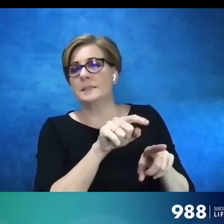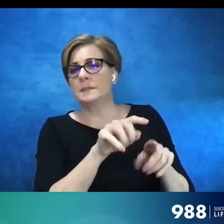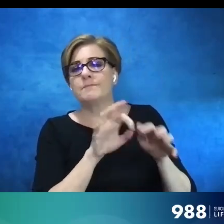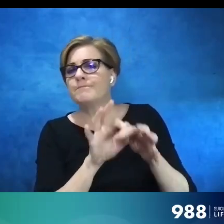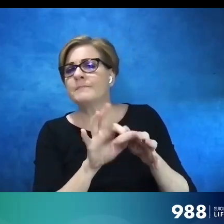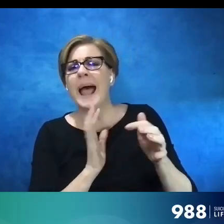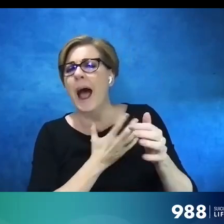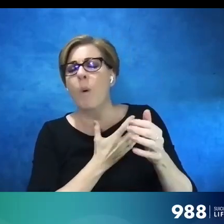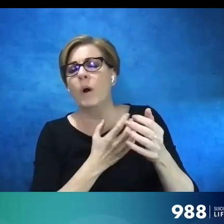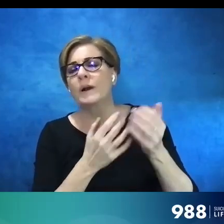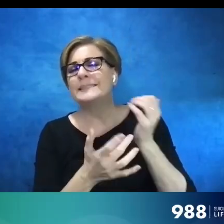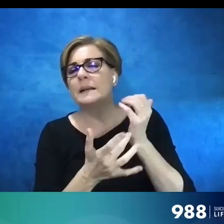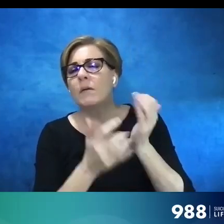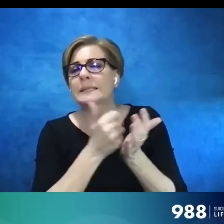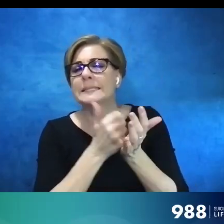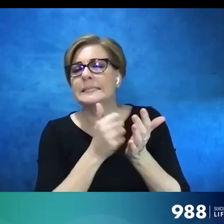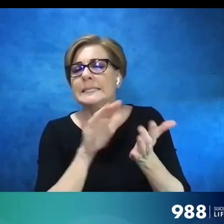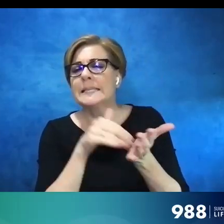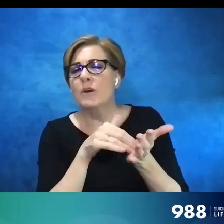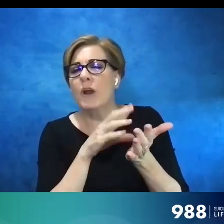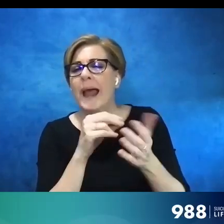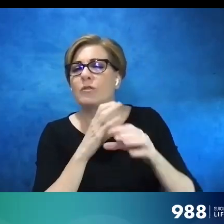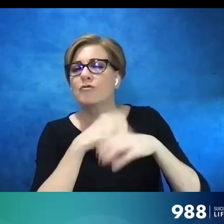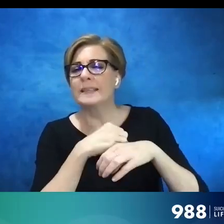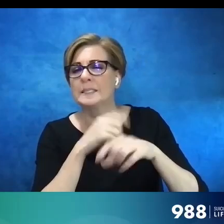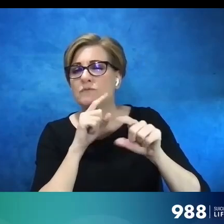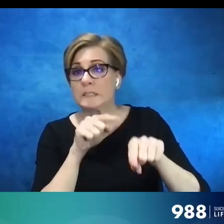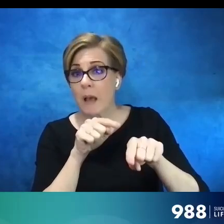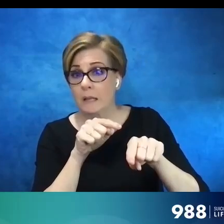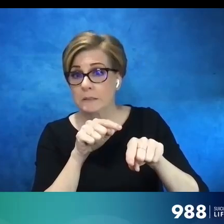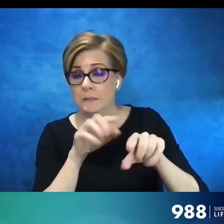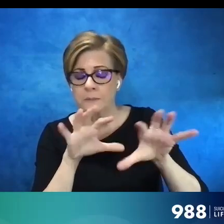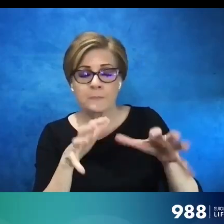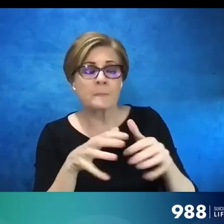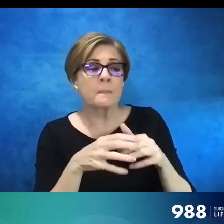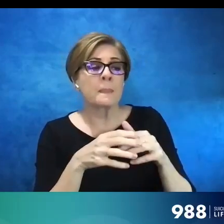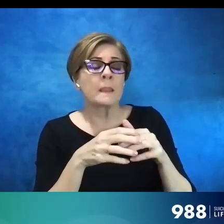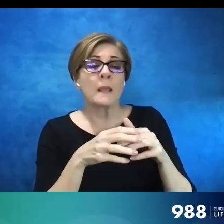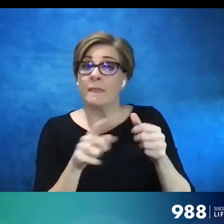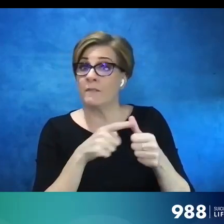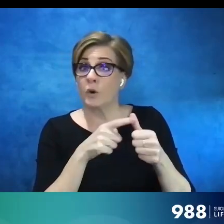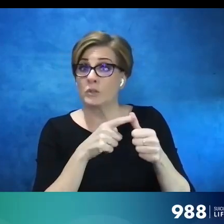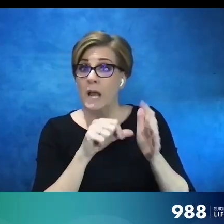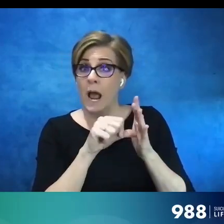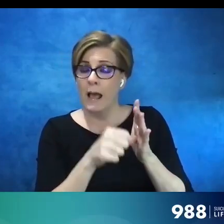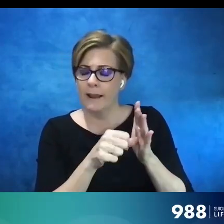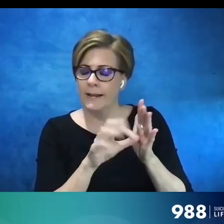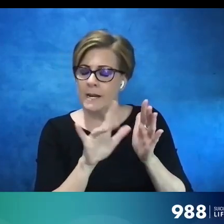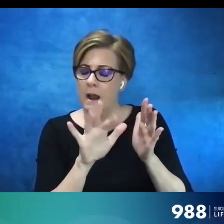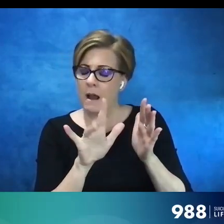and Technical Assistance Center. The first thing that I wanted to highlight is an upcoming